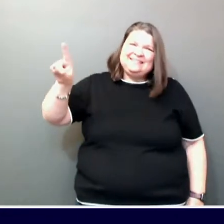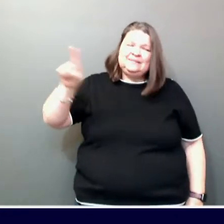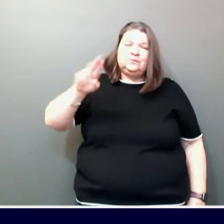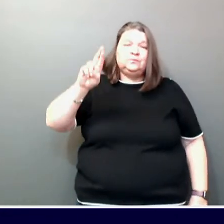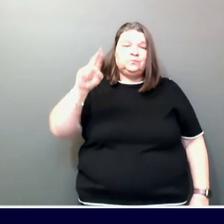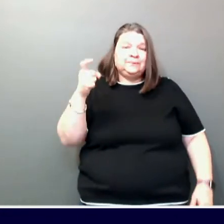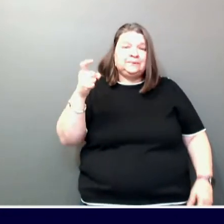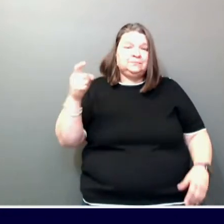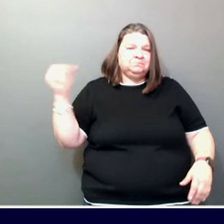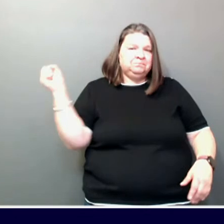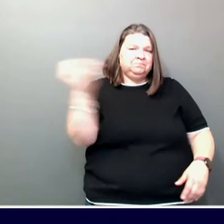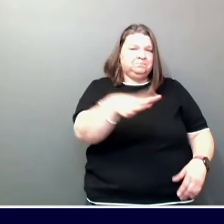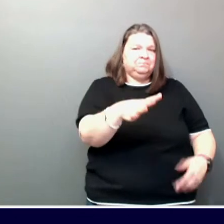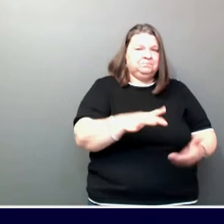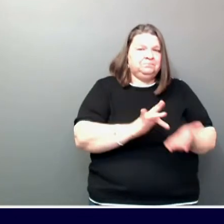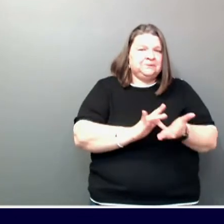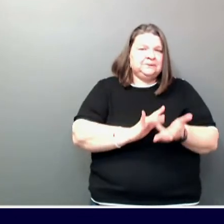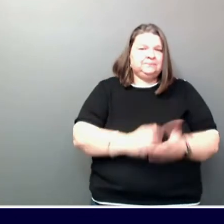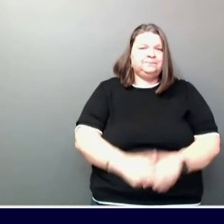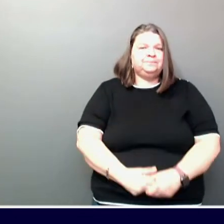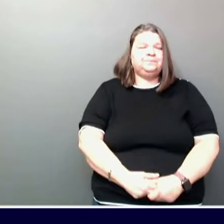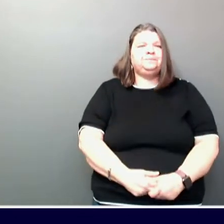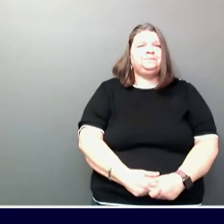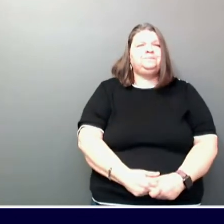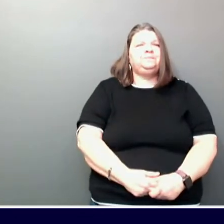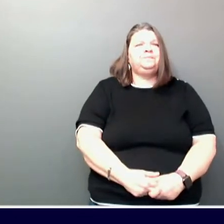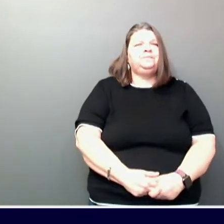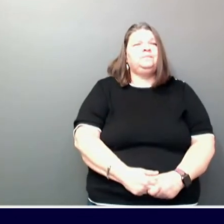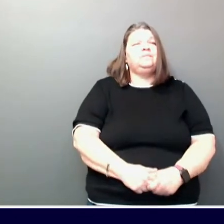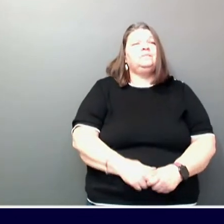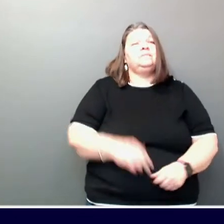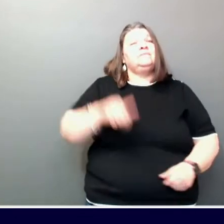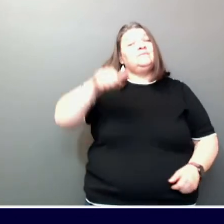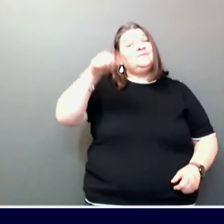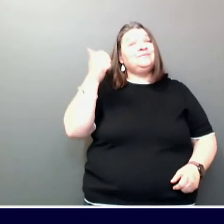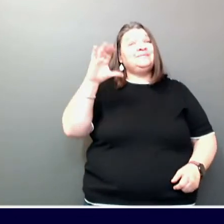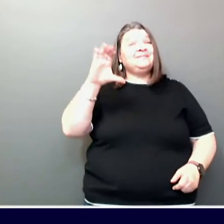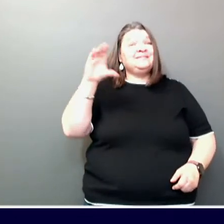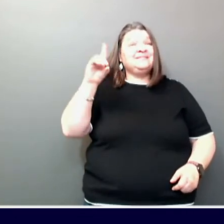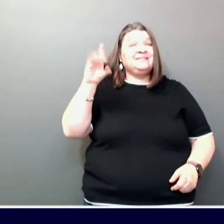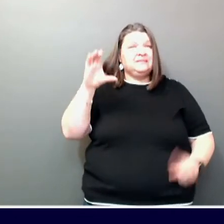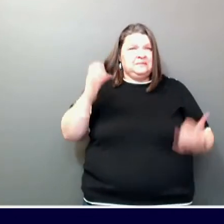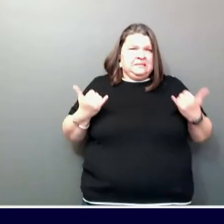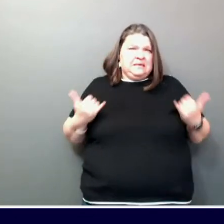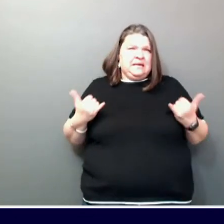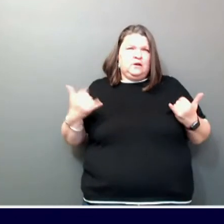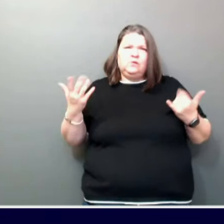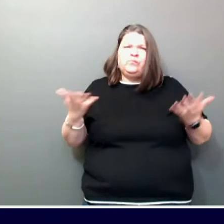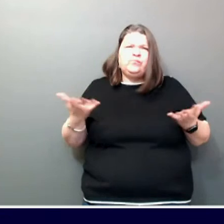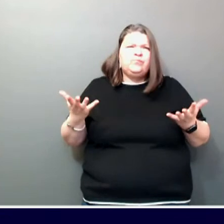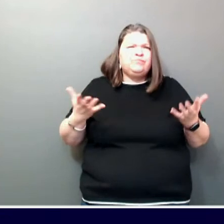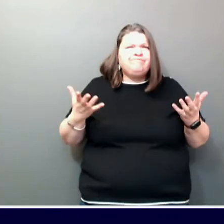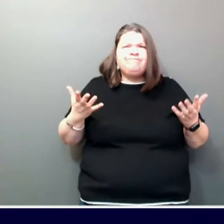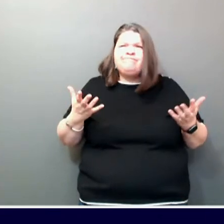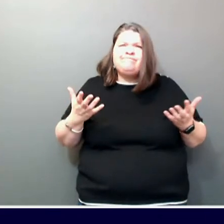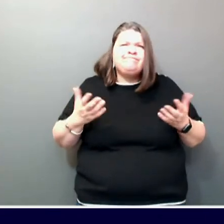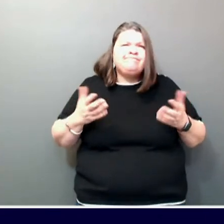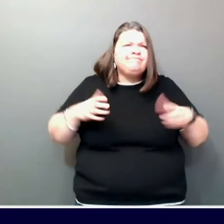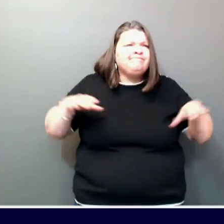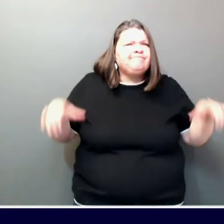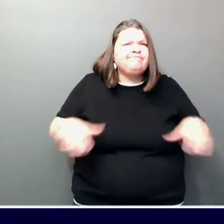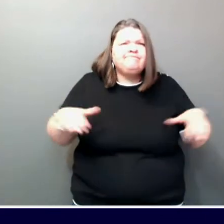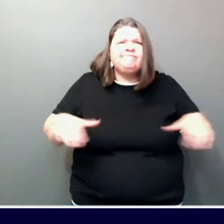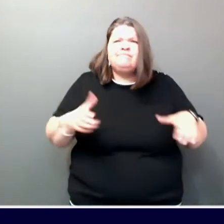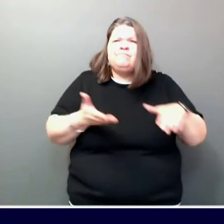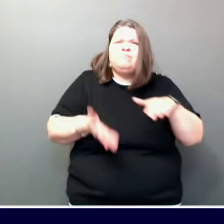on is making them more accessible in centralized locations at different, for example, hospitals across the state. So